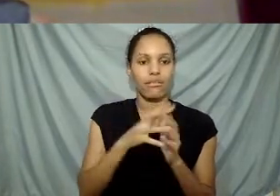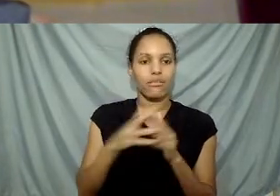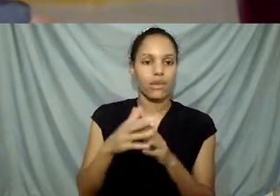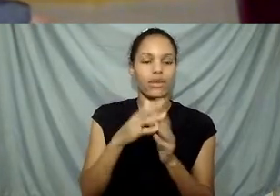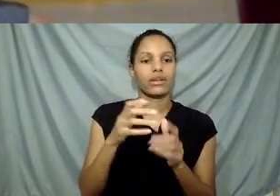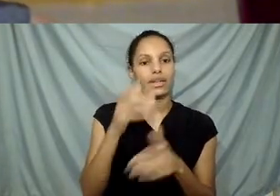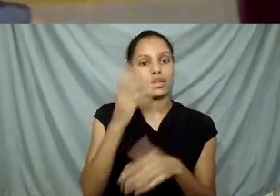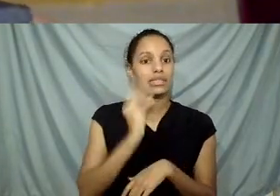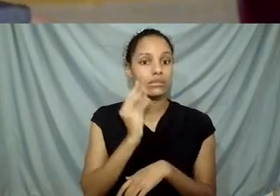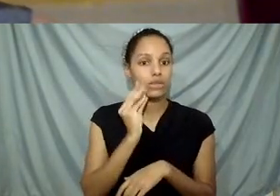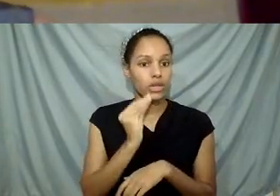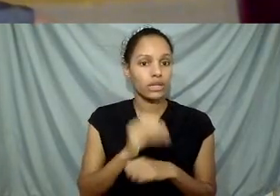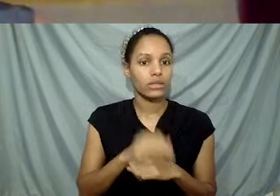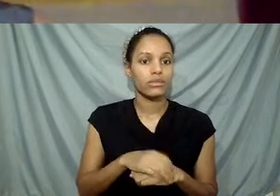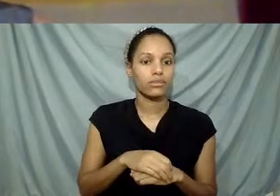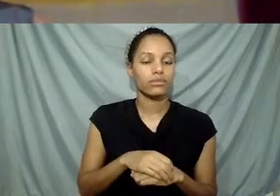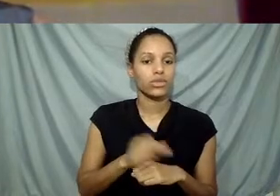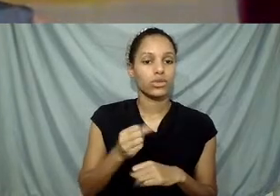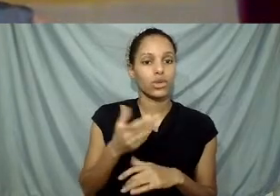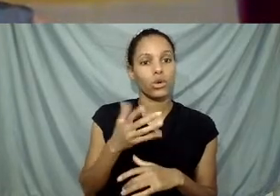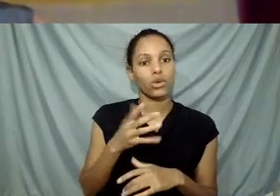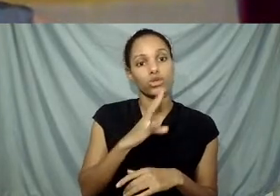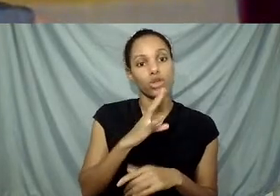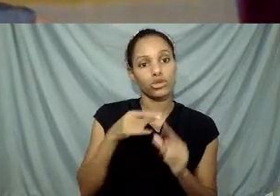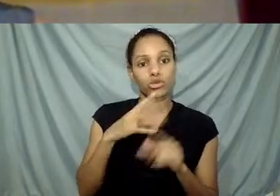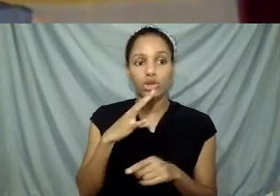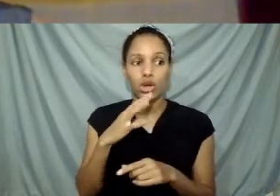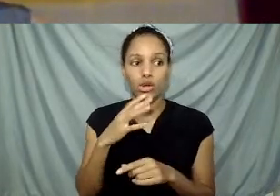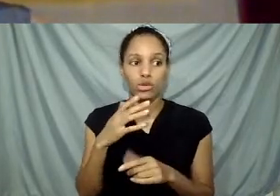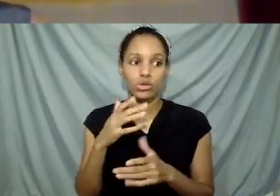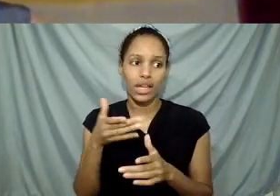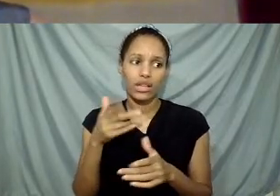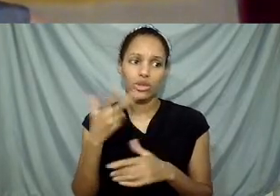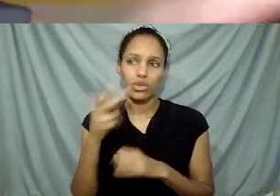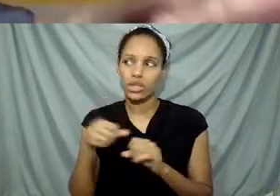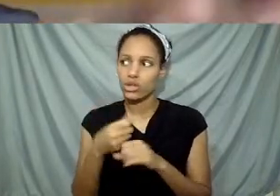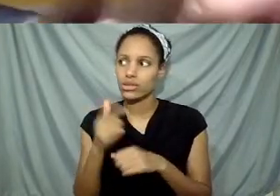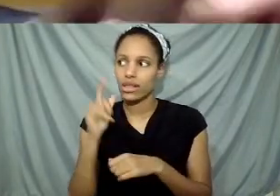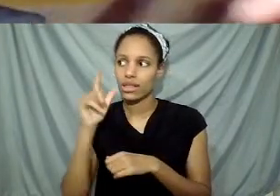3 years later, oh no, I'm sorry, I started working on for CJ in